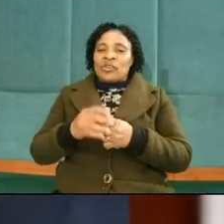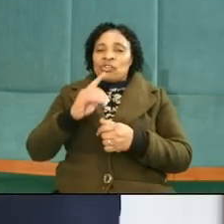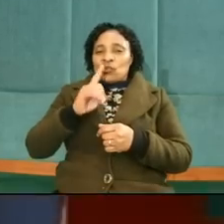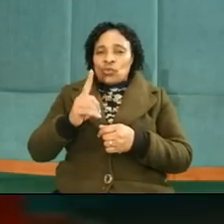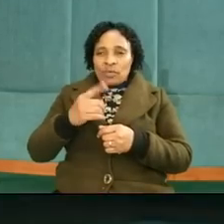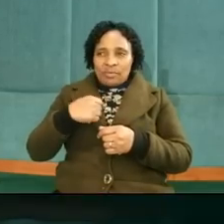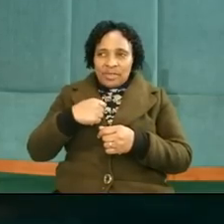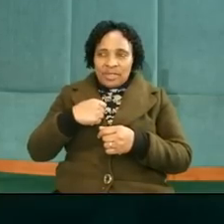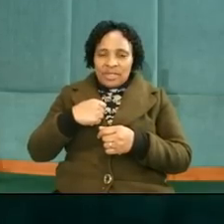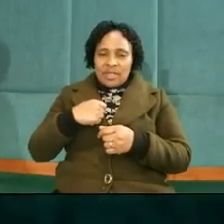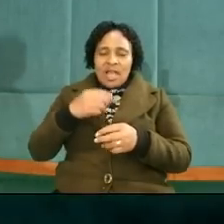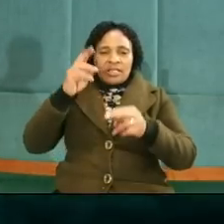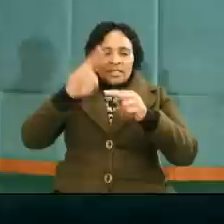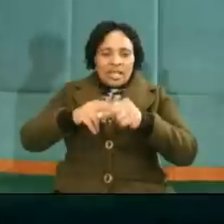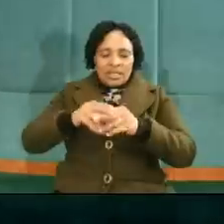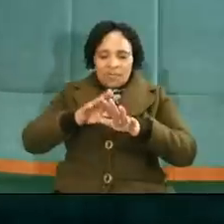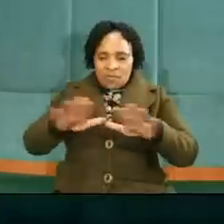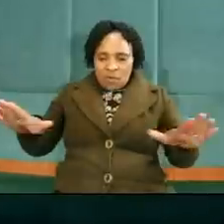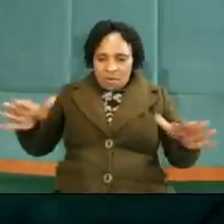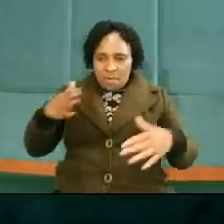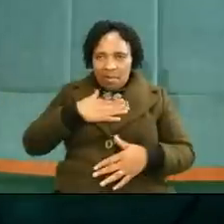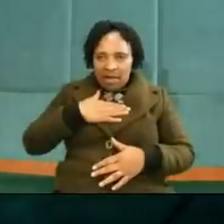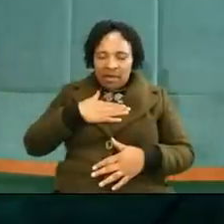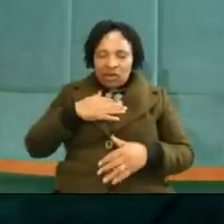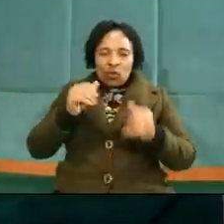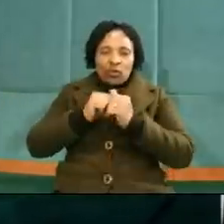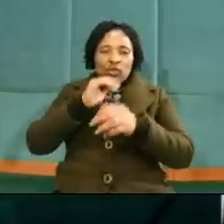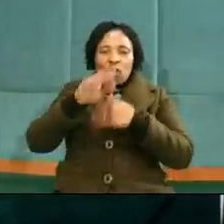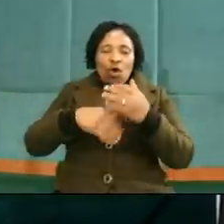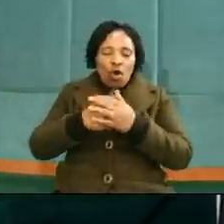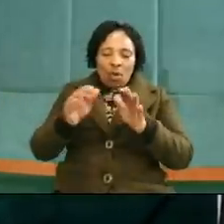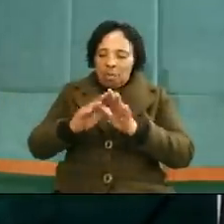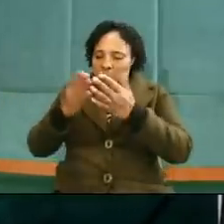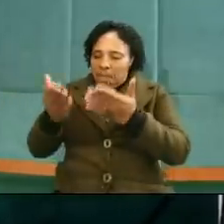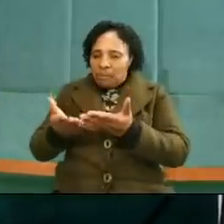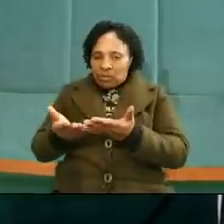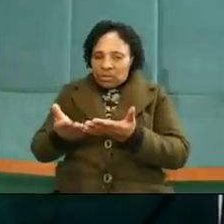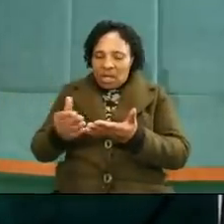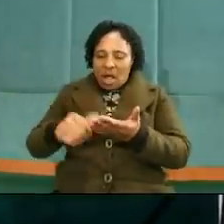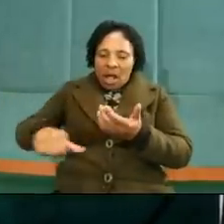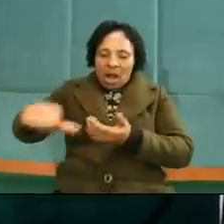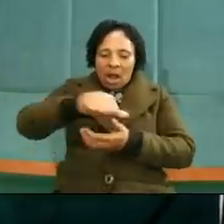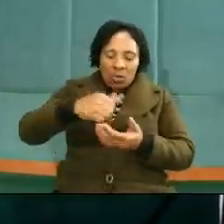So as I sat on my floor with all these books around me,